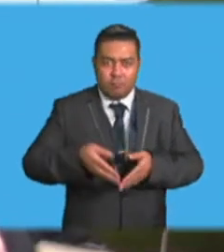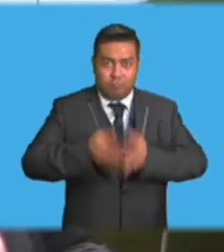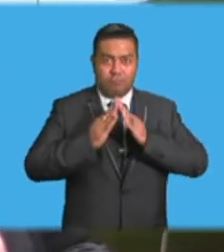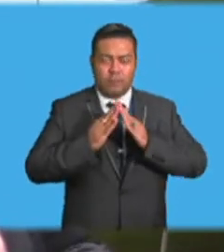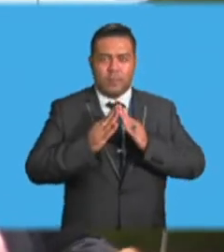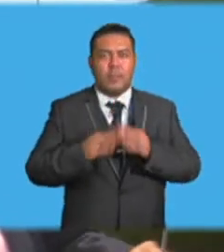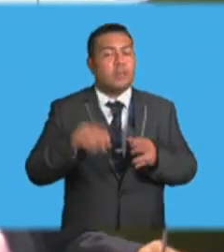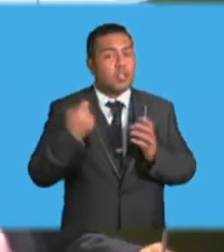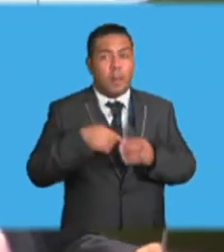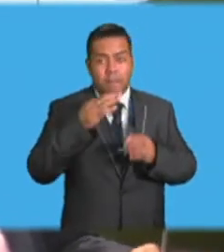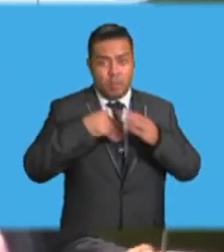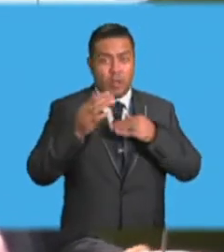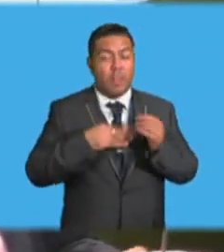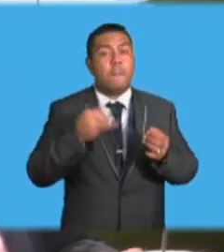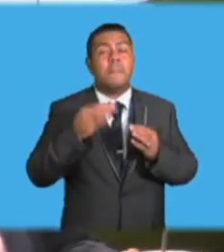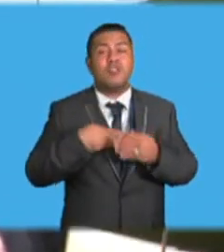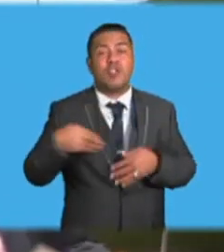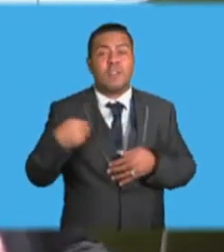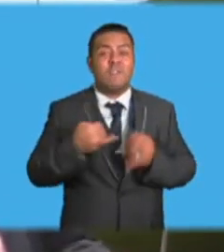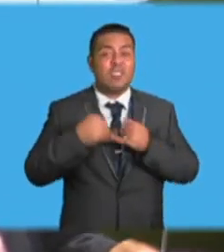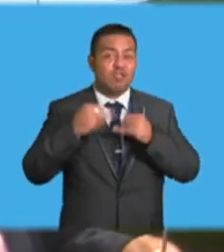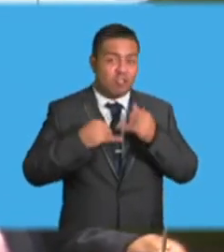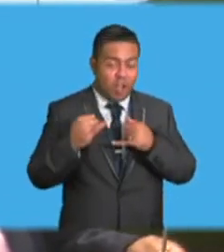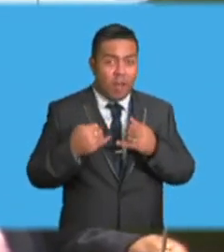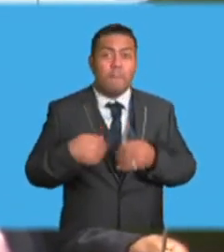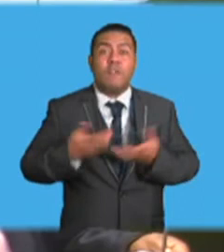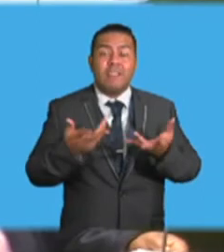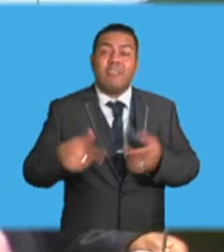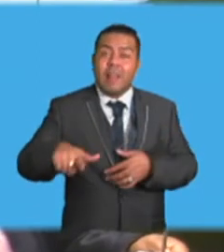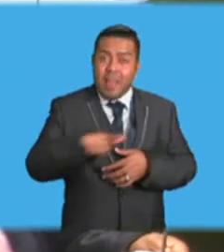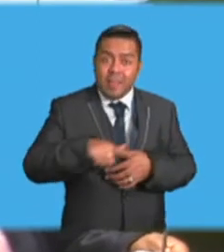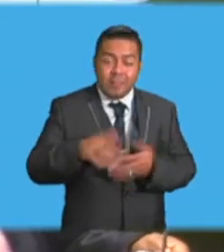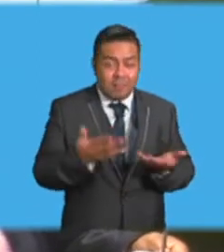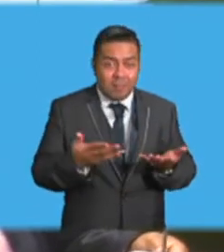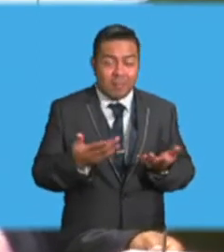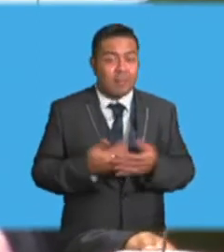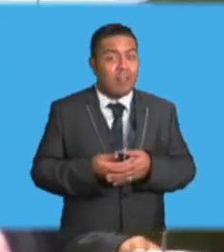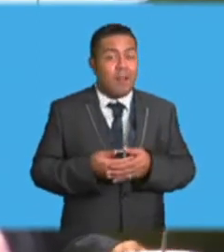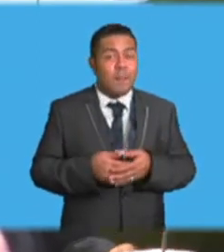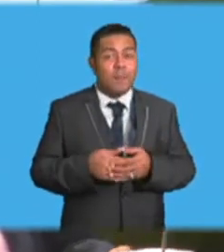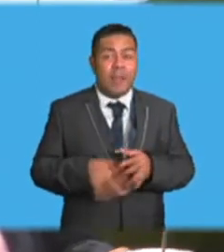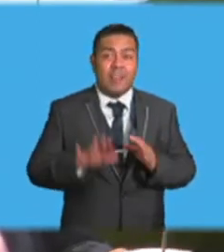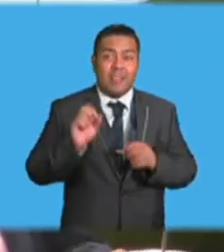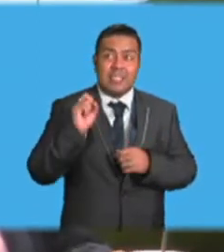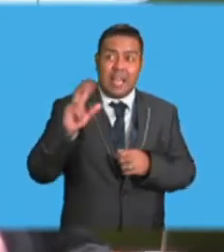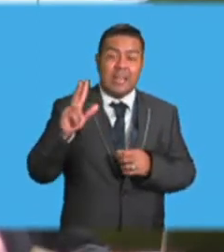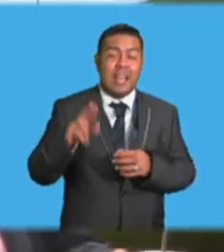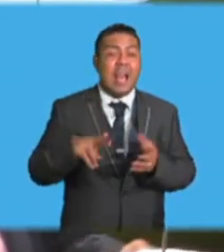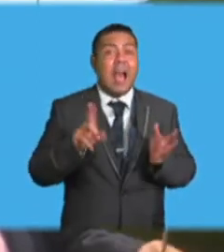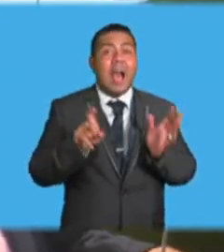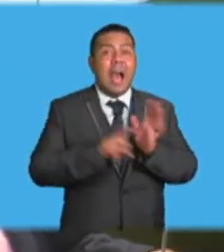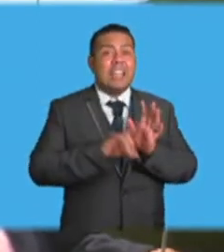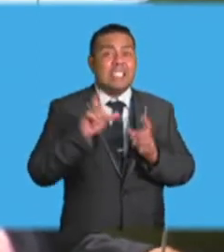the contractor, the Ministry of Agriculture for providing the land to build this facility, Pro Design for providing the signboard, RC Manabai for providing